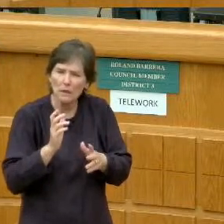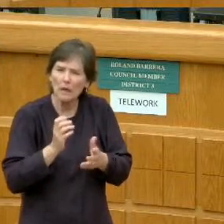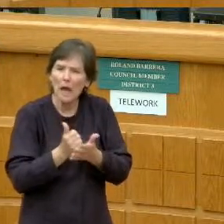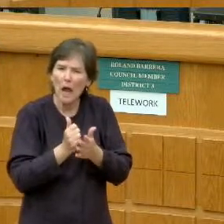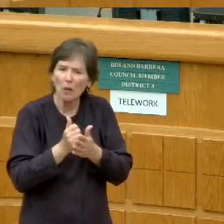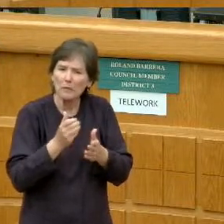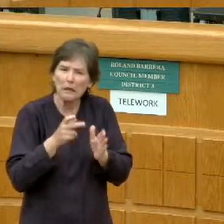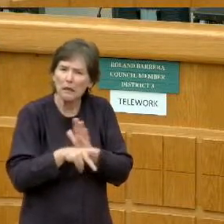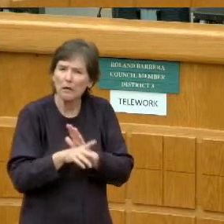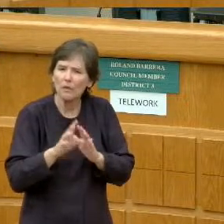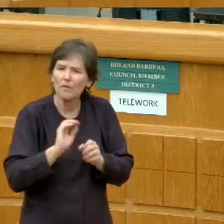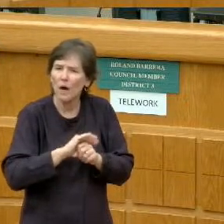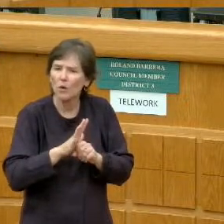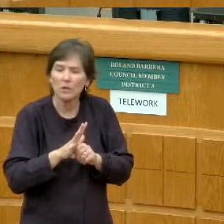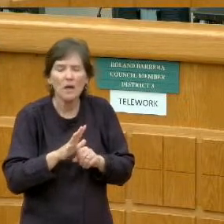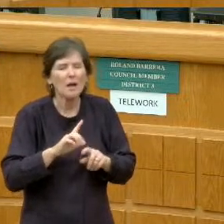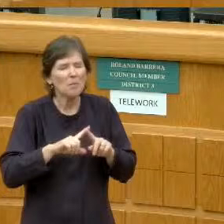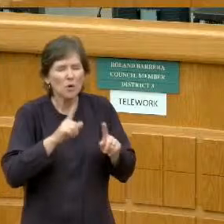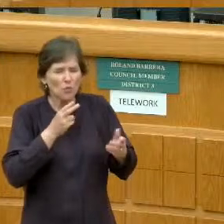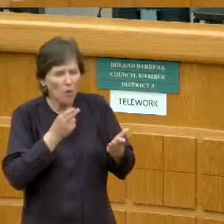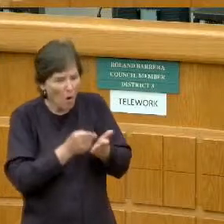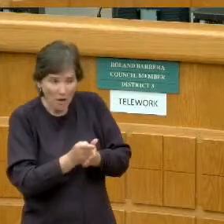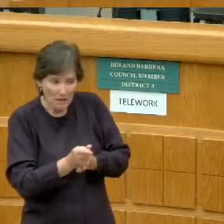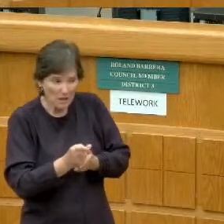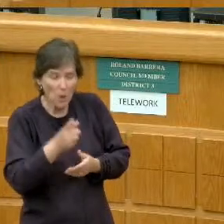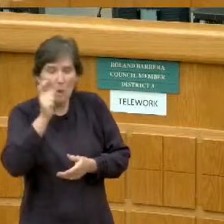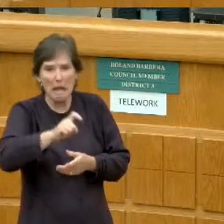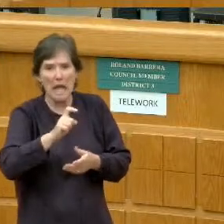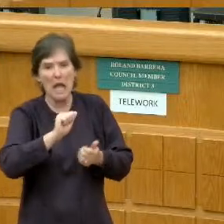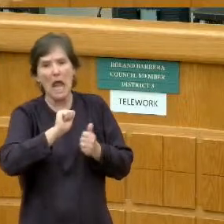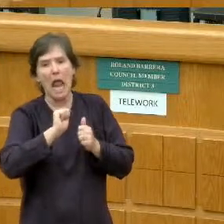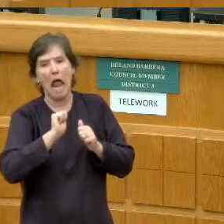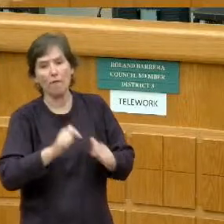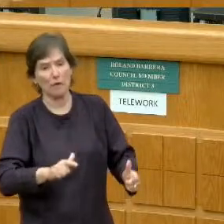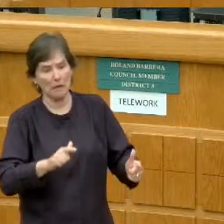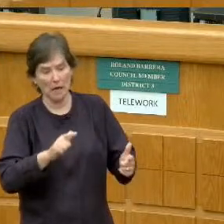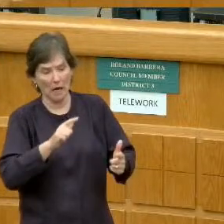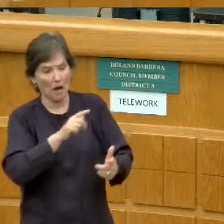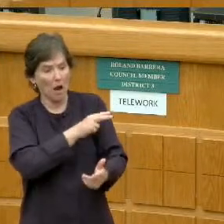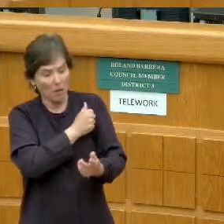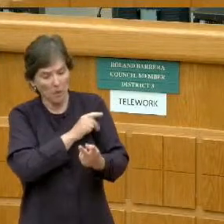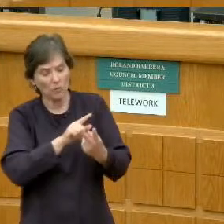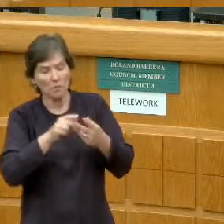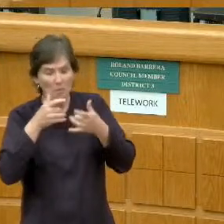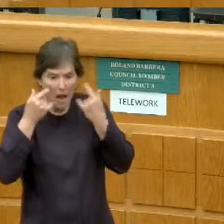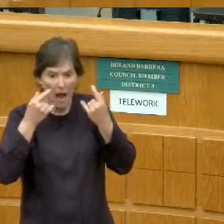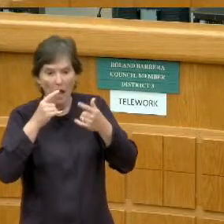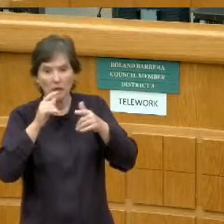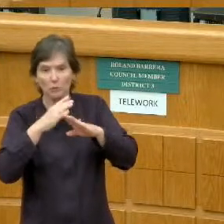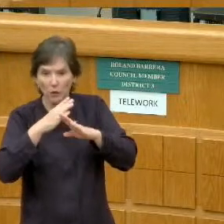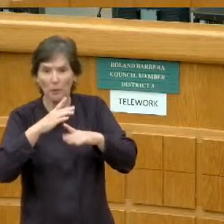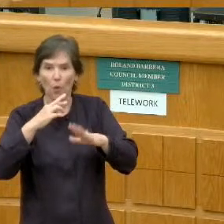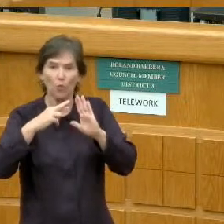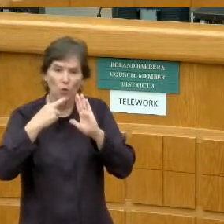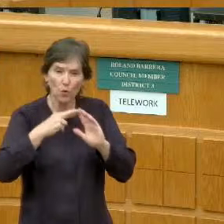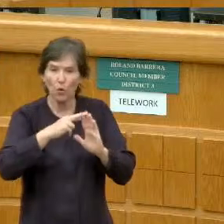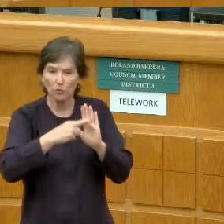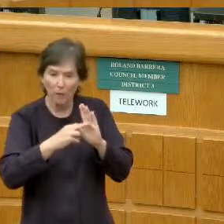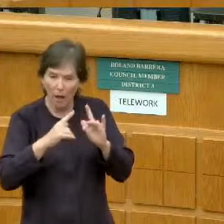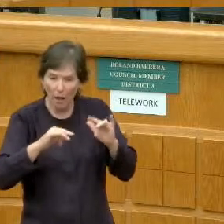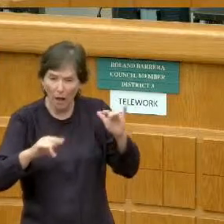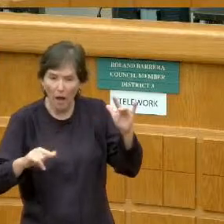need everything, because we're going to be living with this disease for a while. And in order to really get your